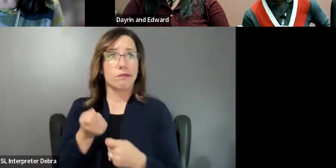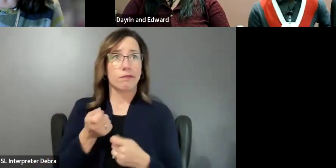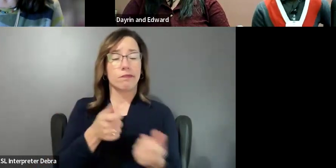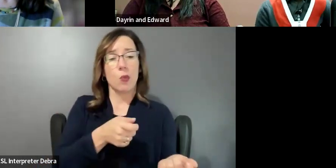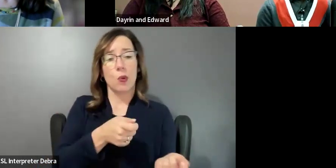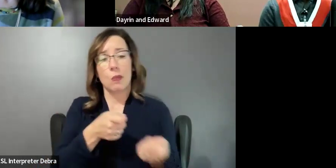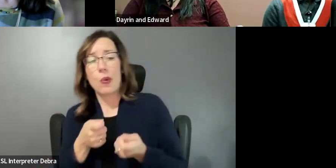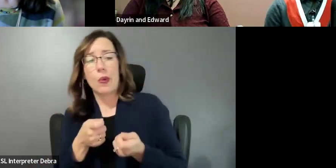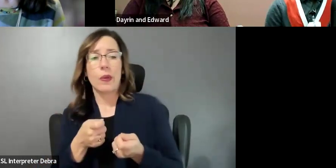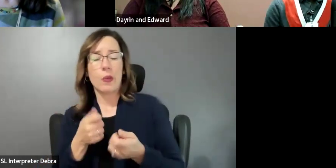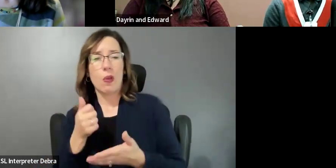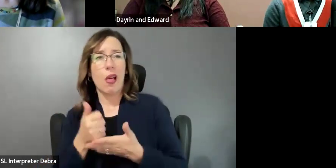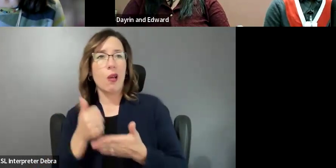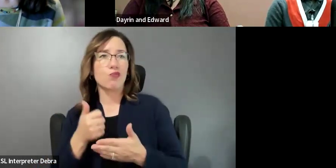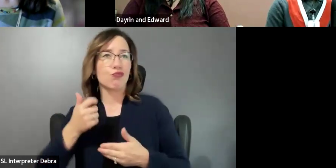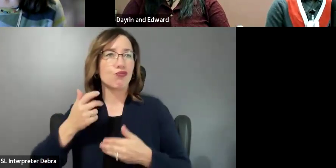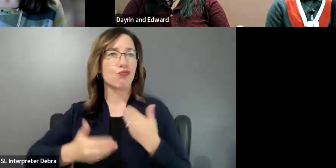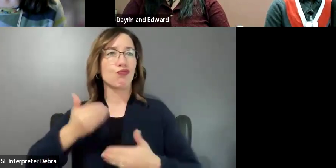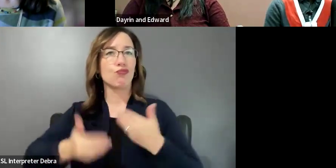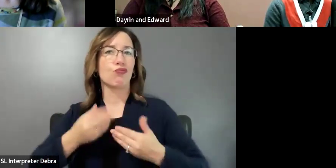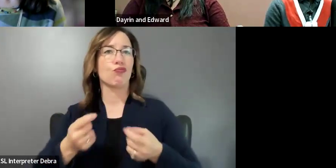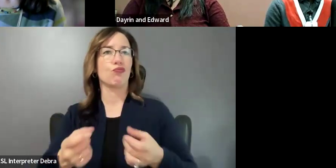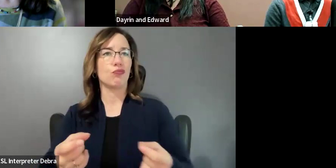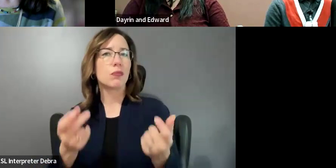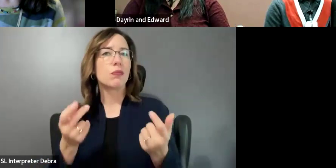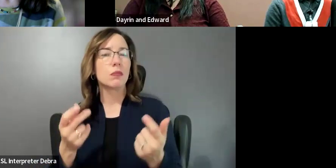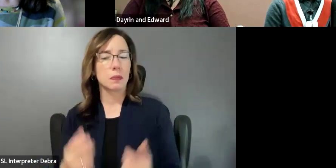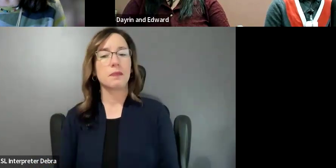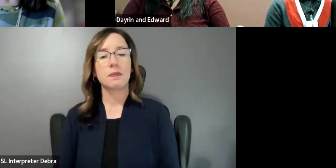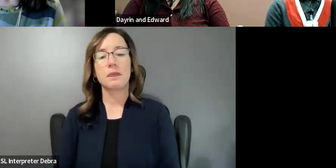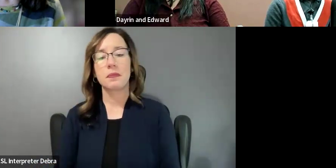help speed that process up too.